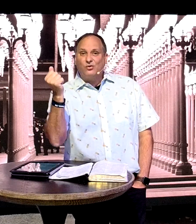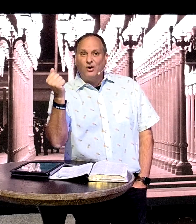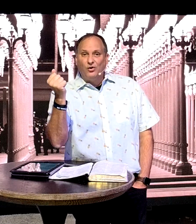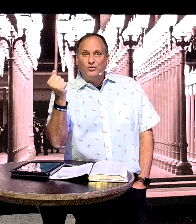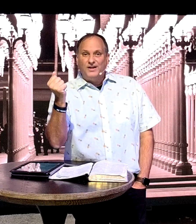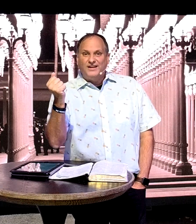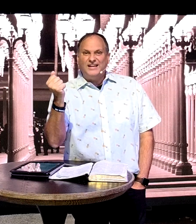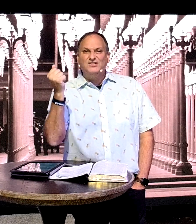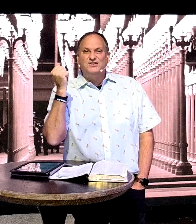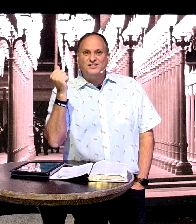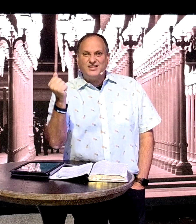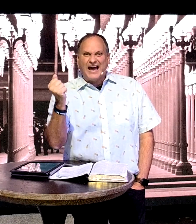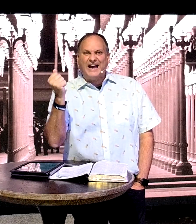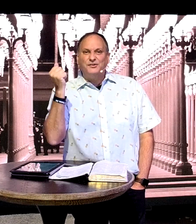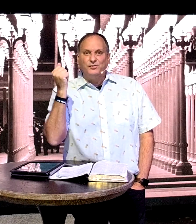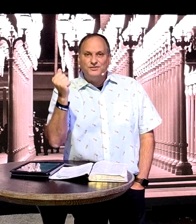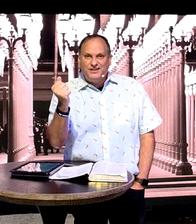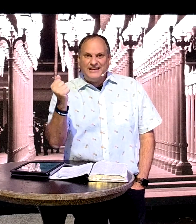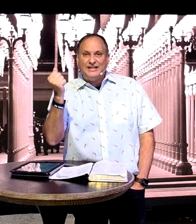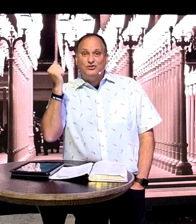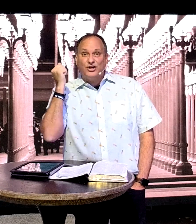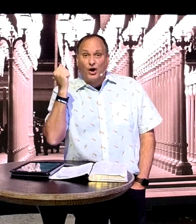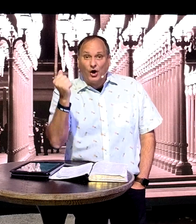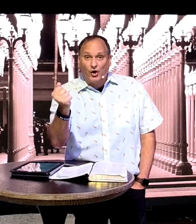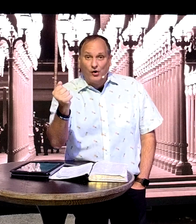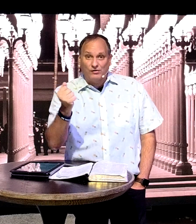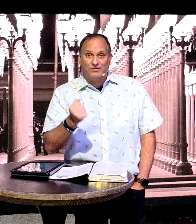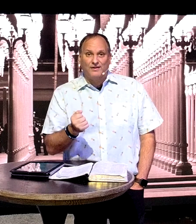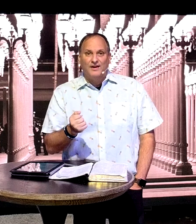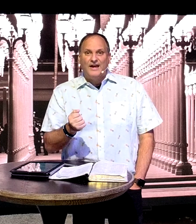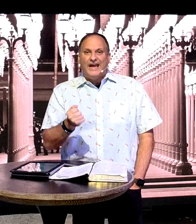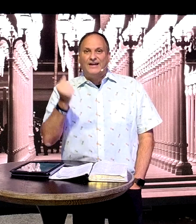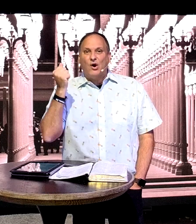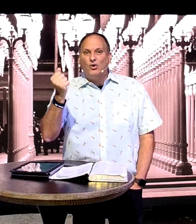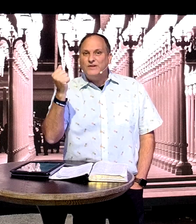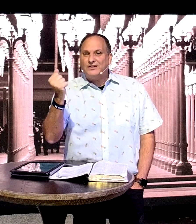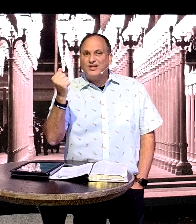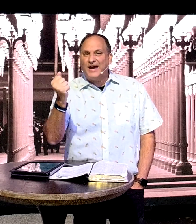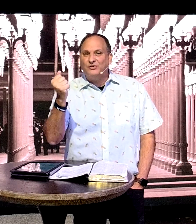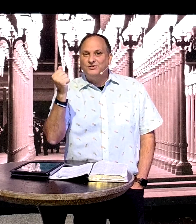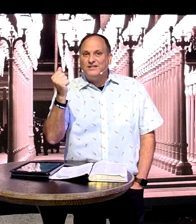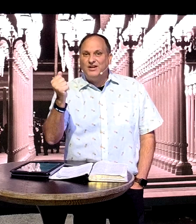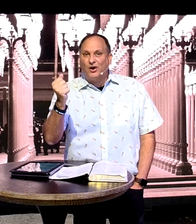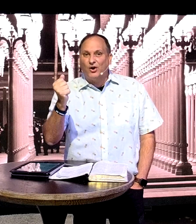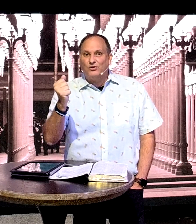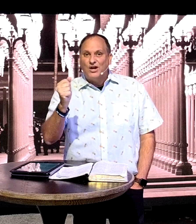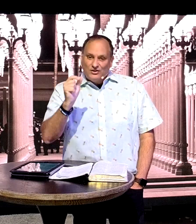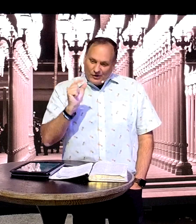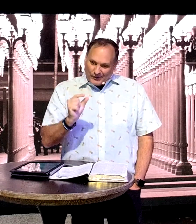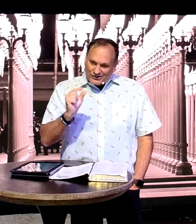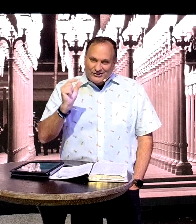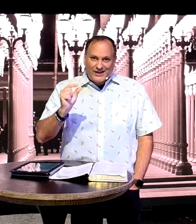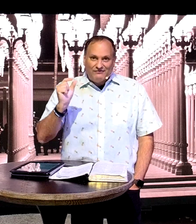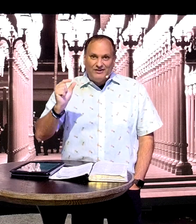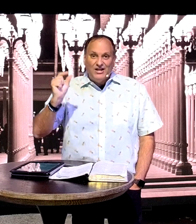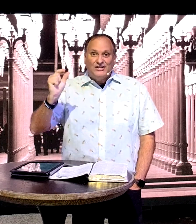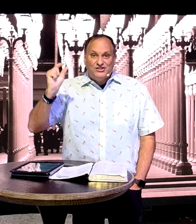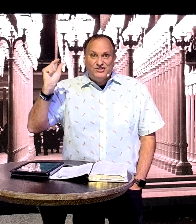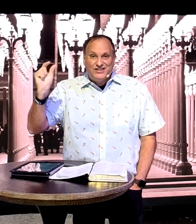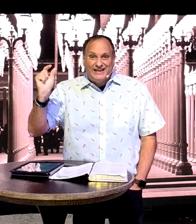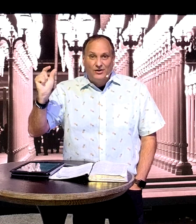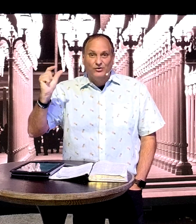that scroll is the title deed to earth. And on that title deed to earth, there are